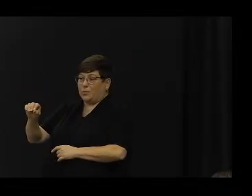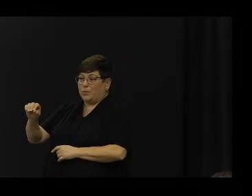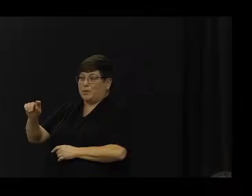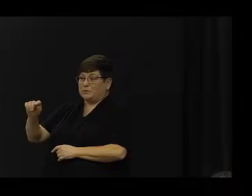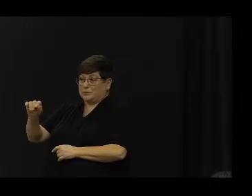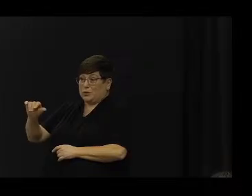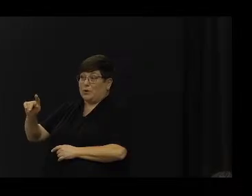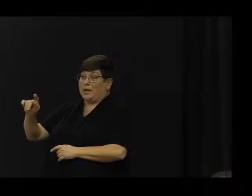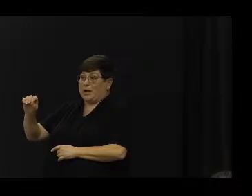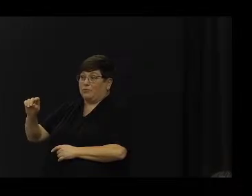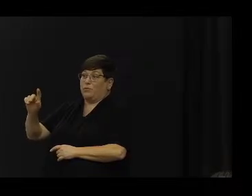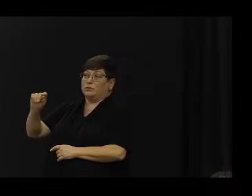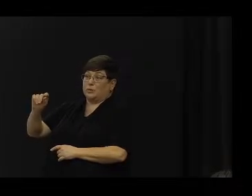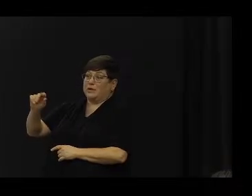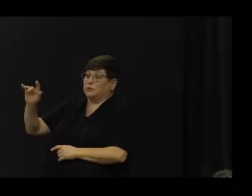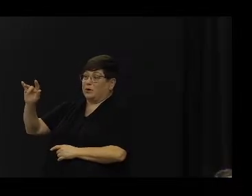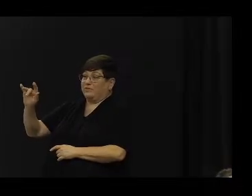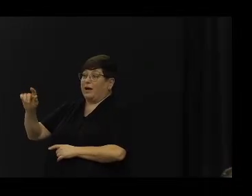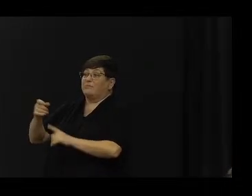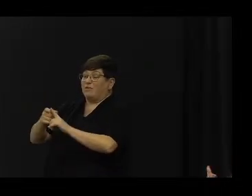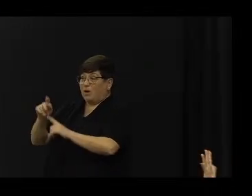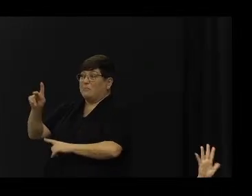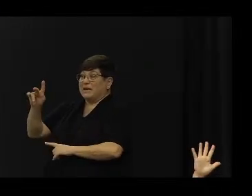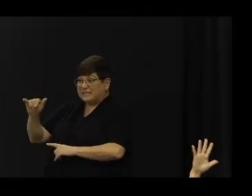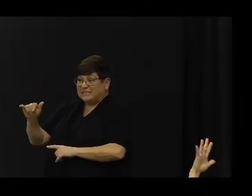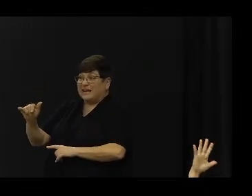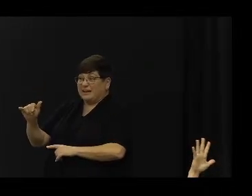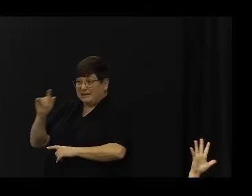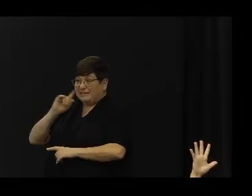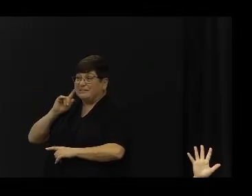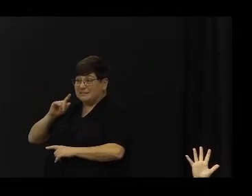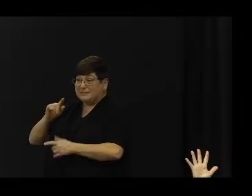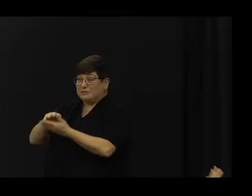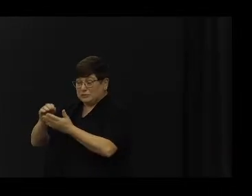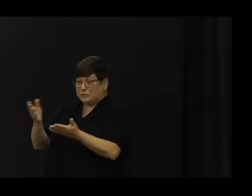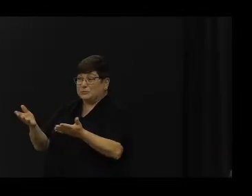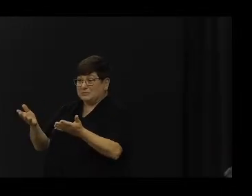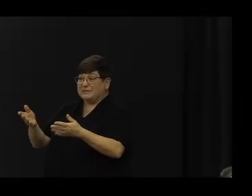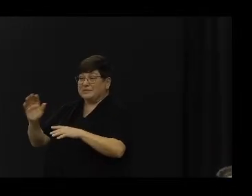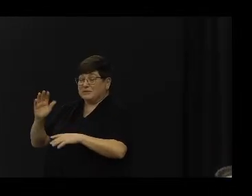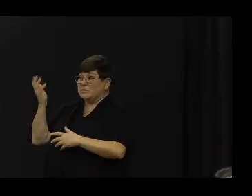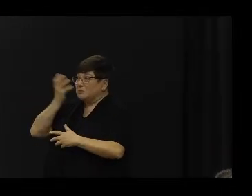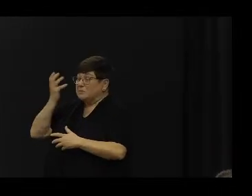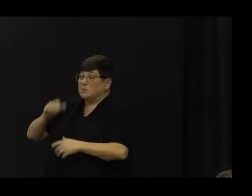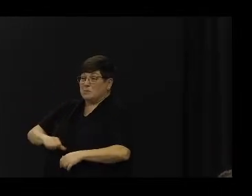That's wonderful to have them from Kentucky. Was a proud honor. That's amazing.